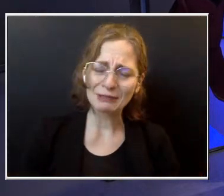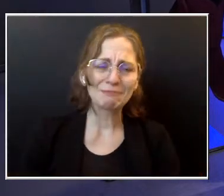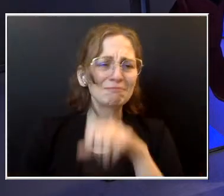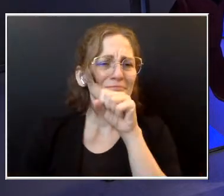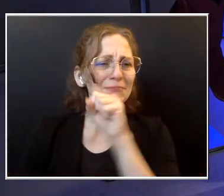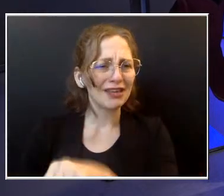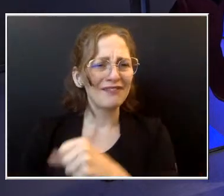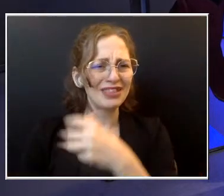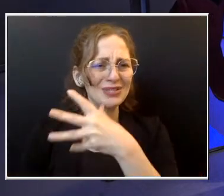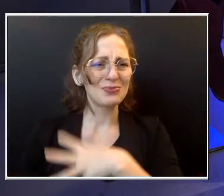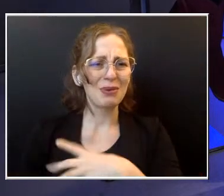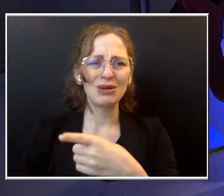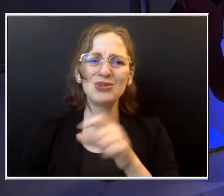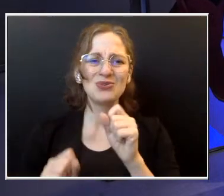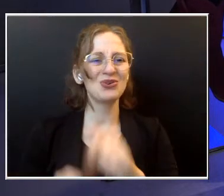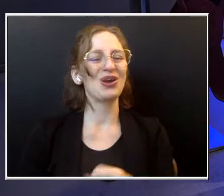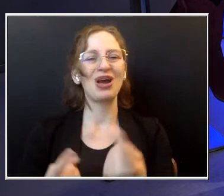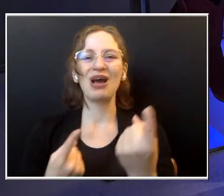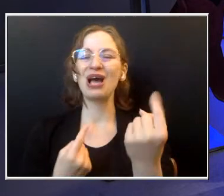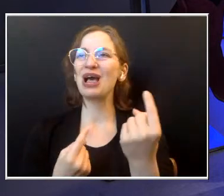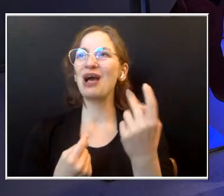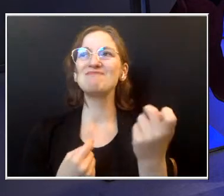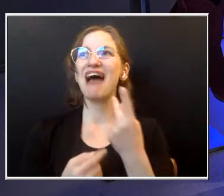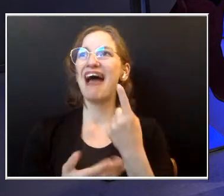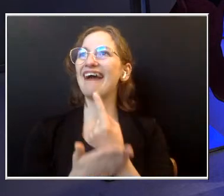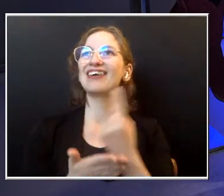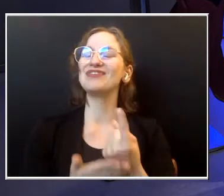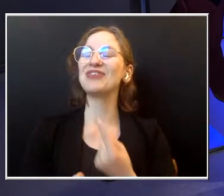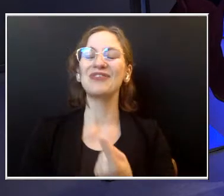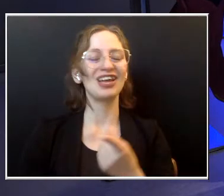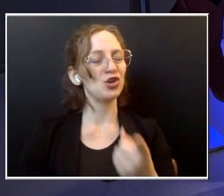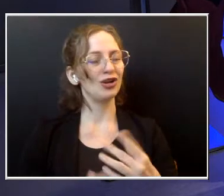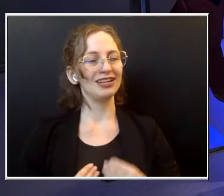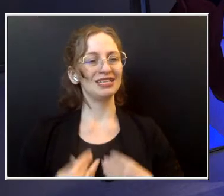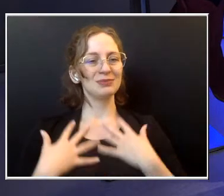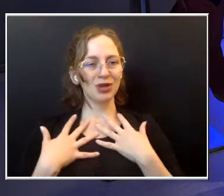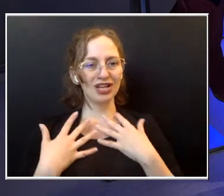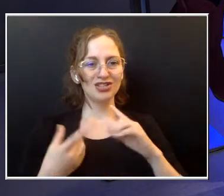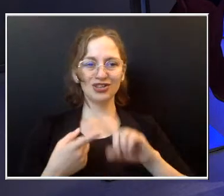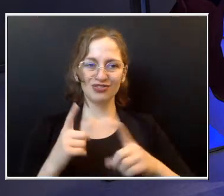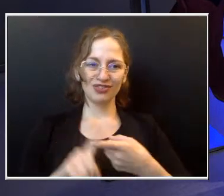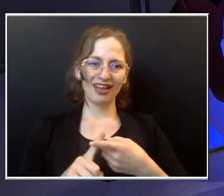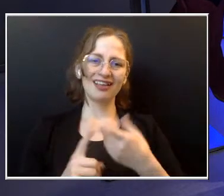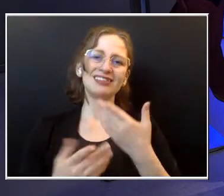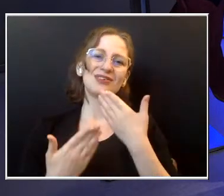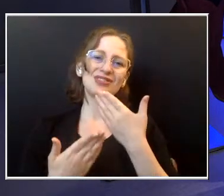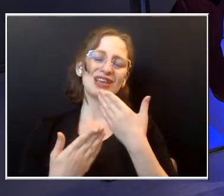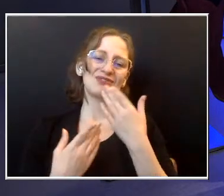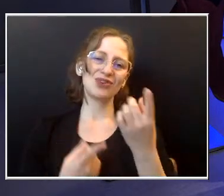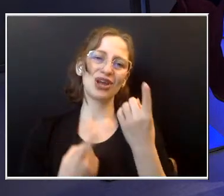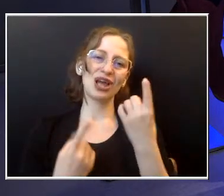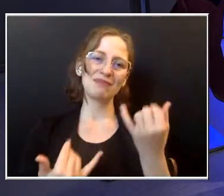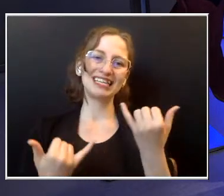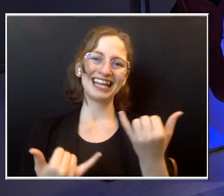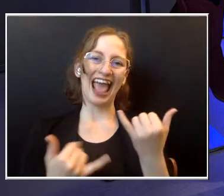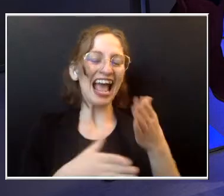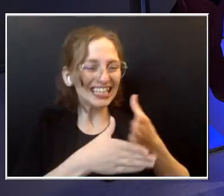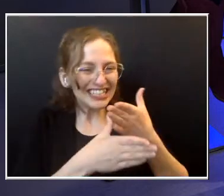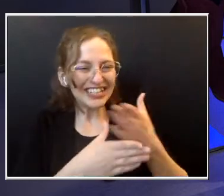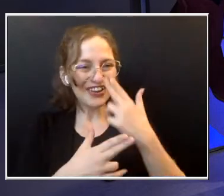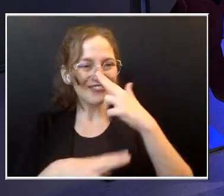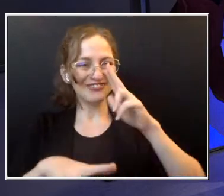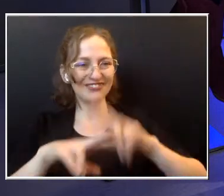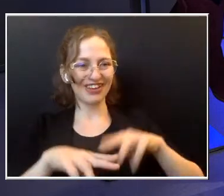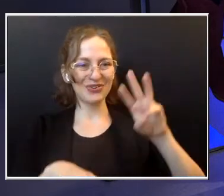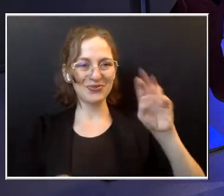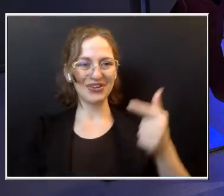such an inspiration and a friend, and I appreciate you being here with us today and sharing your fun wigs with us. It's fun. So